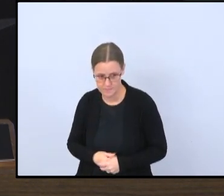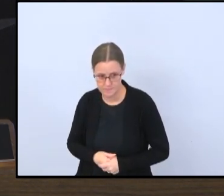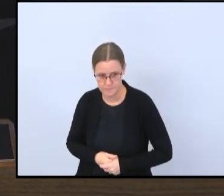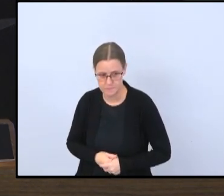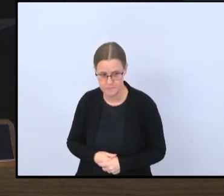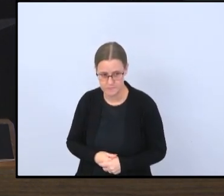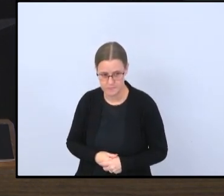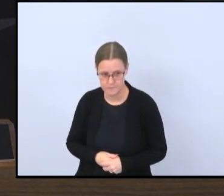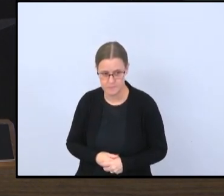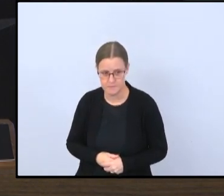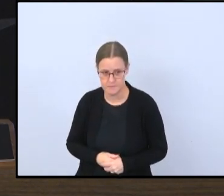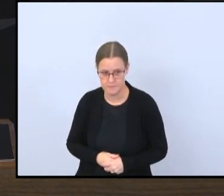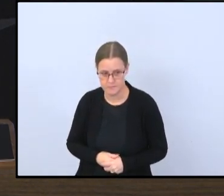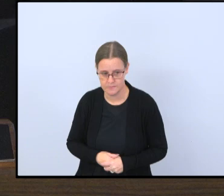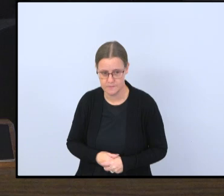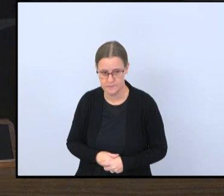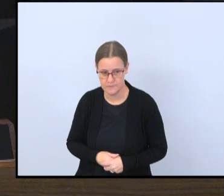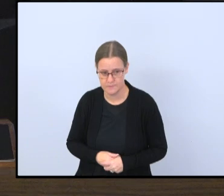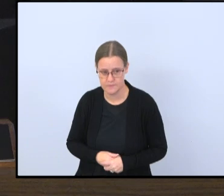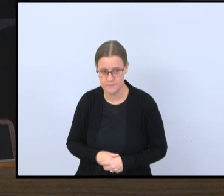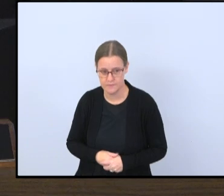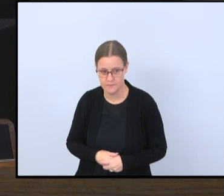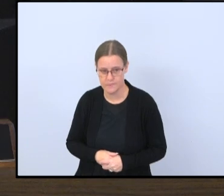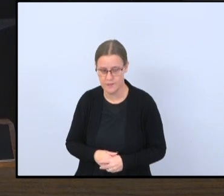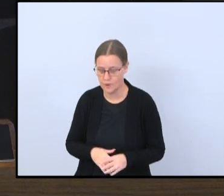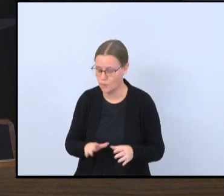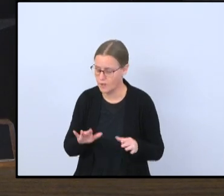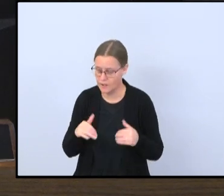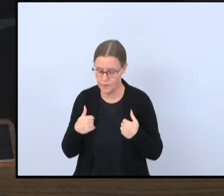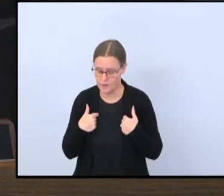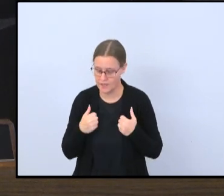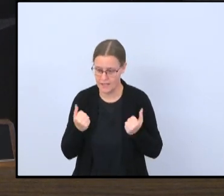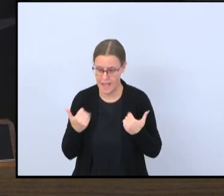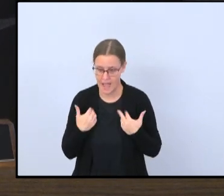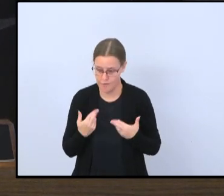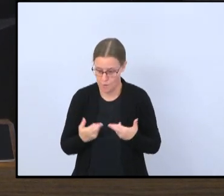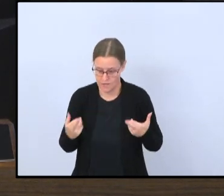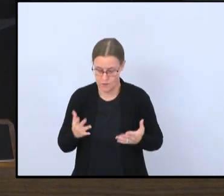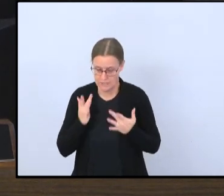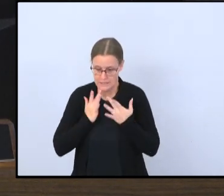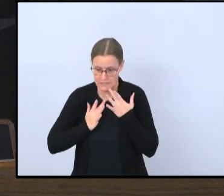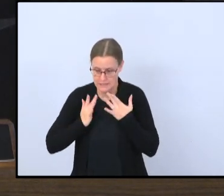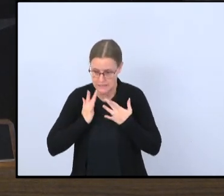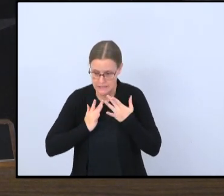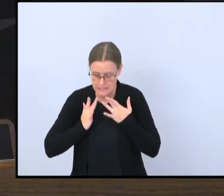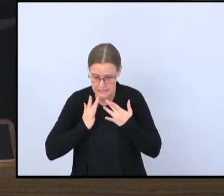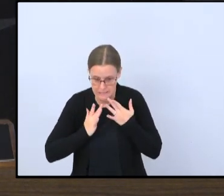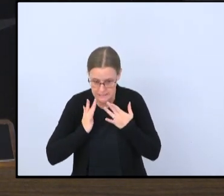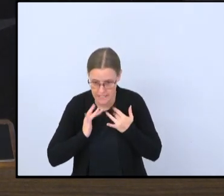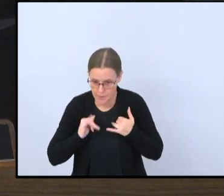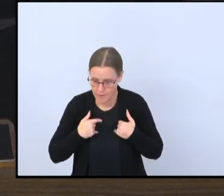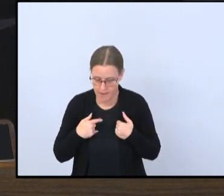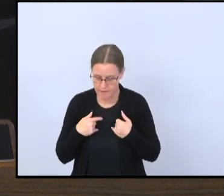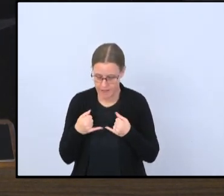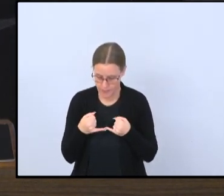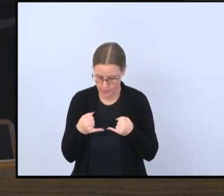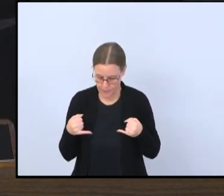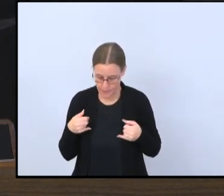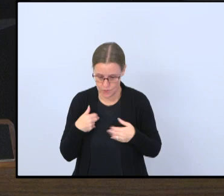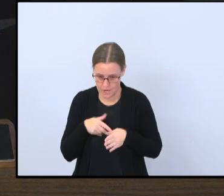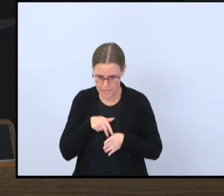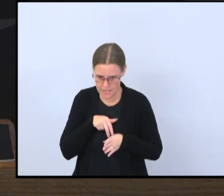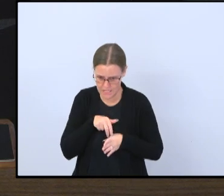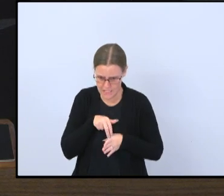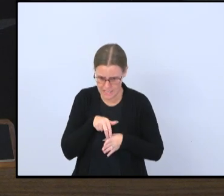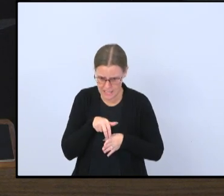school districts in this state are doing it on a shoestring. If that doesn't make you mad, I don't